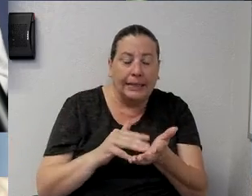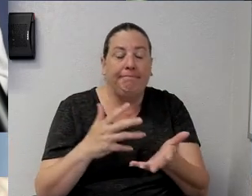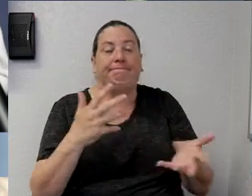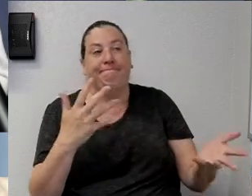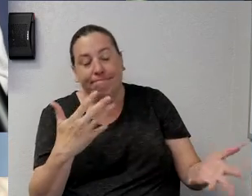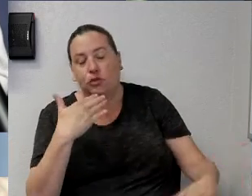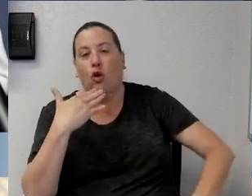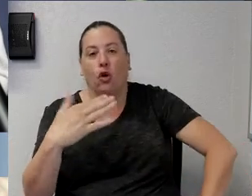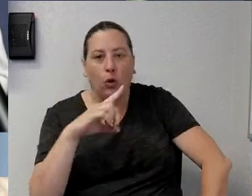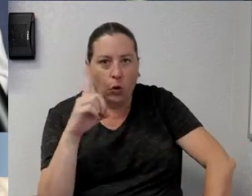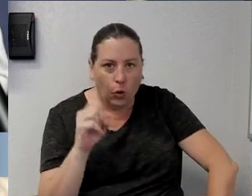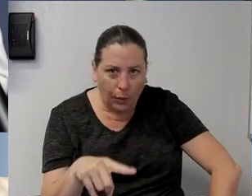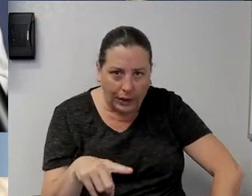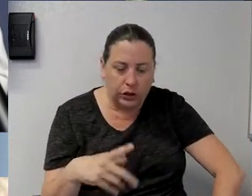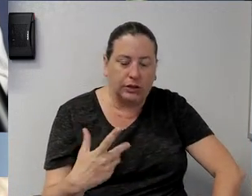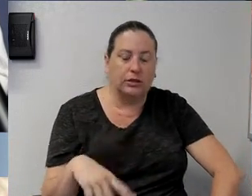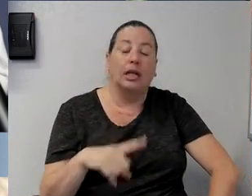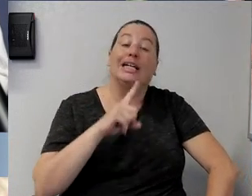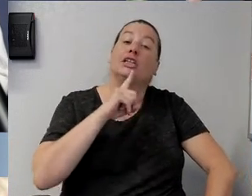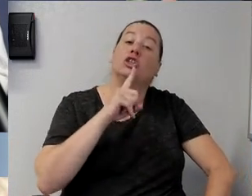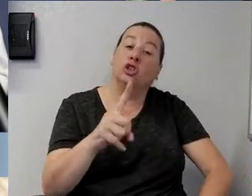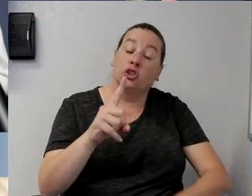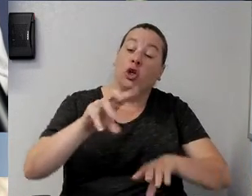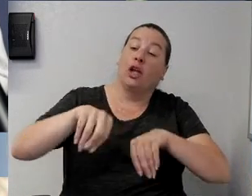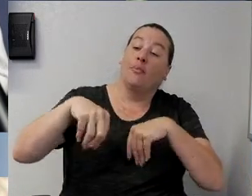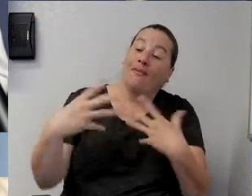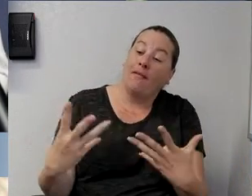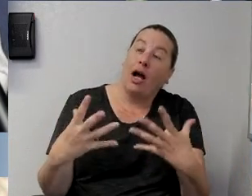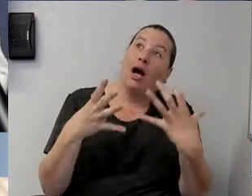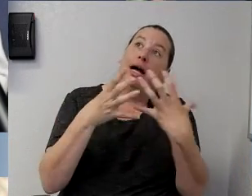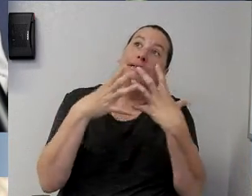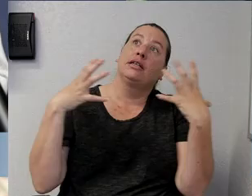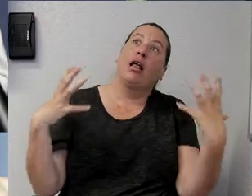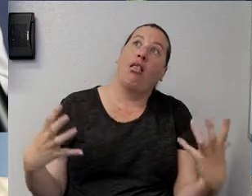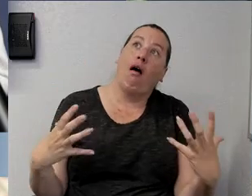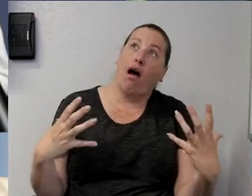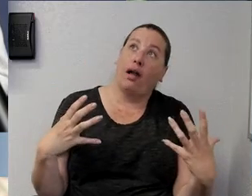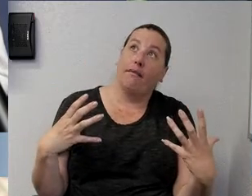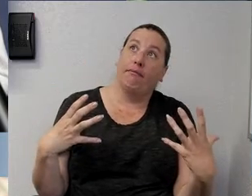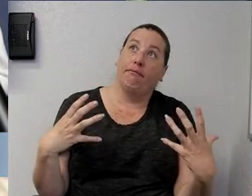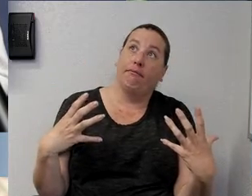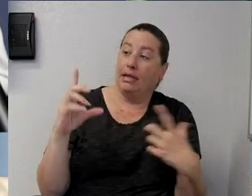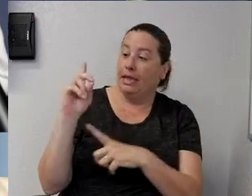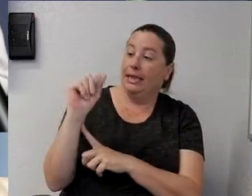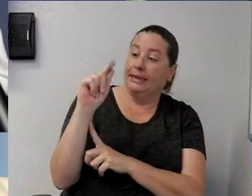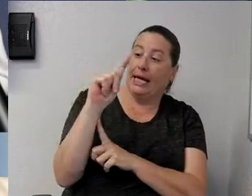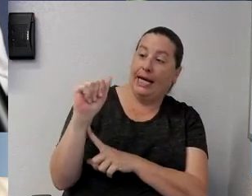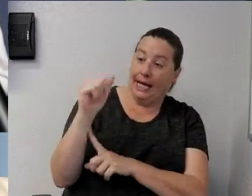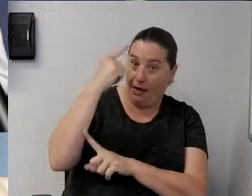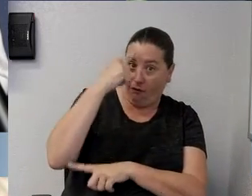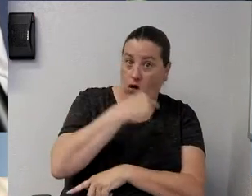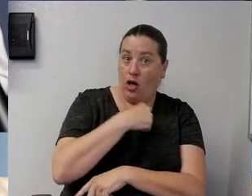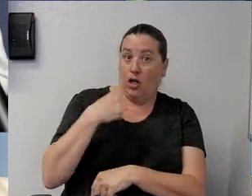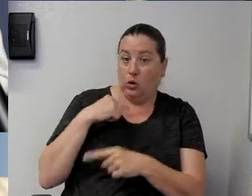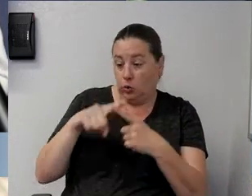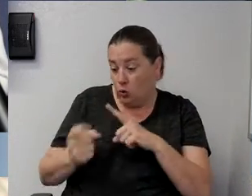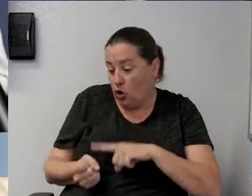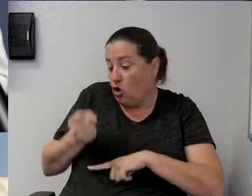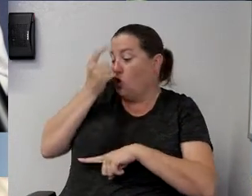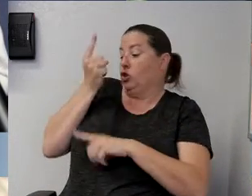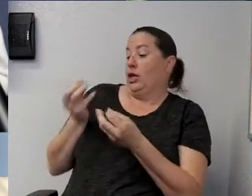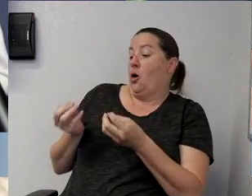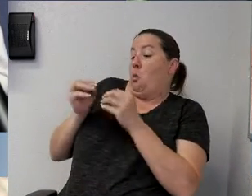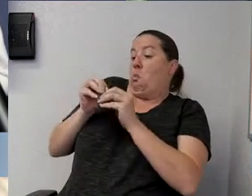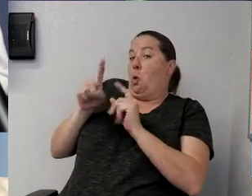question. It certainly provides a lot of data for us to understand more about the